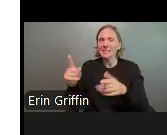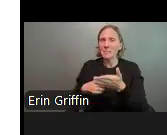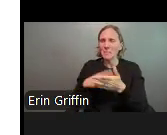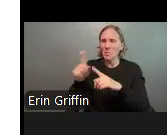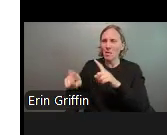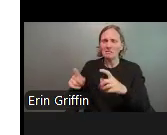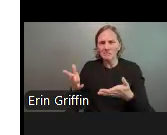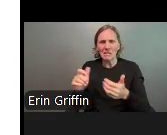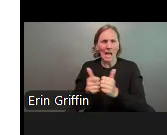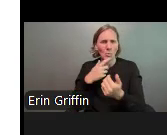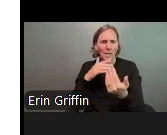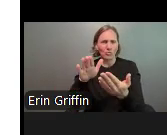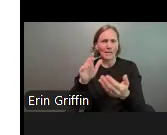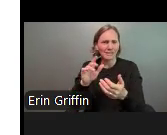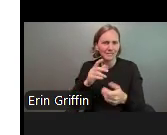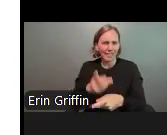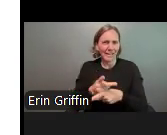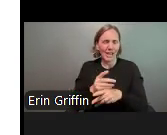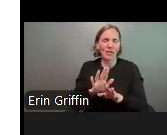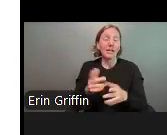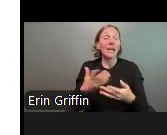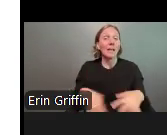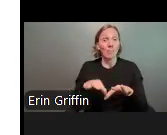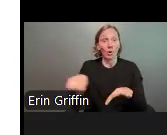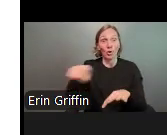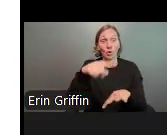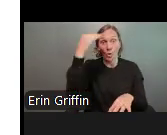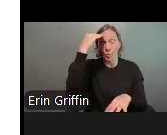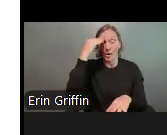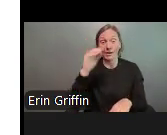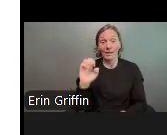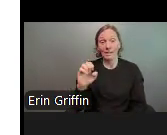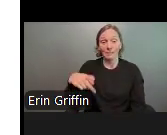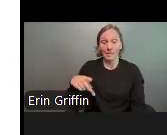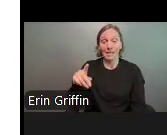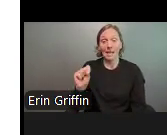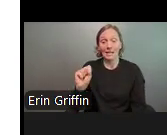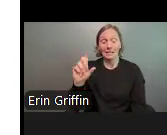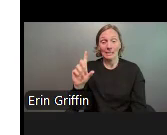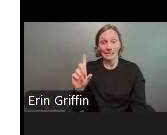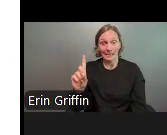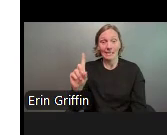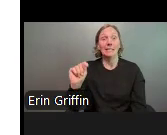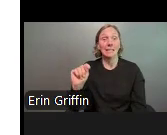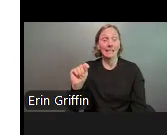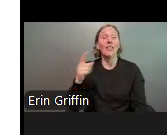care. And I want to make sure that you're aware our EPSDT, or Early Periodic Screening,